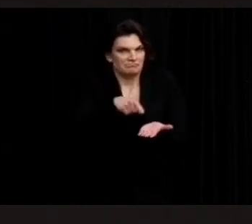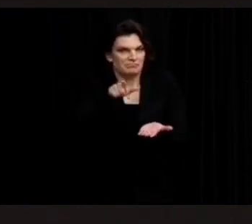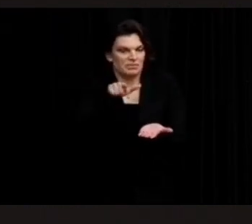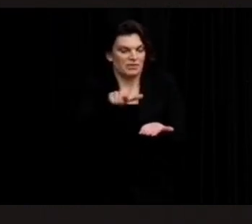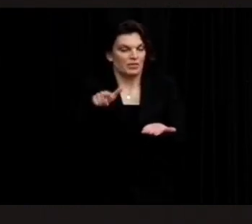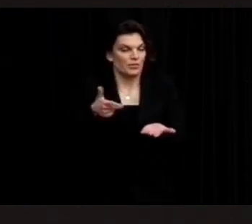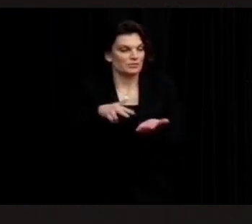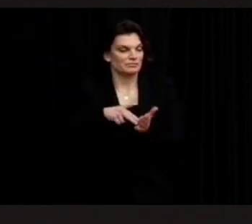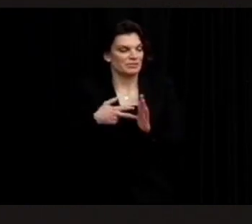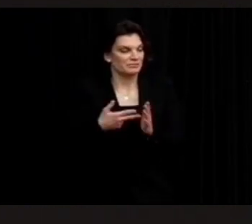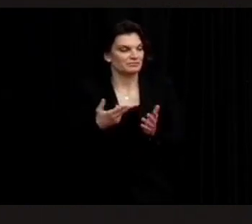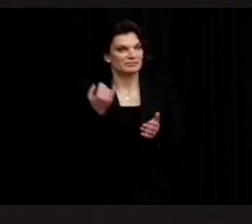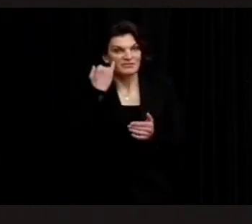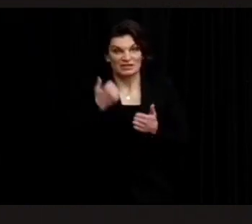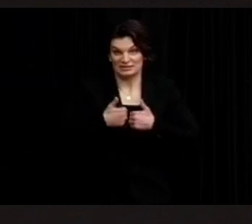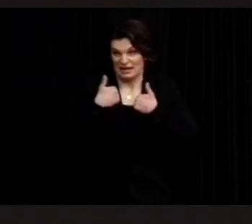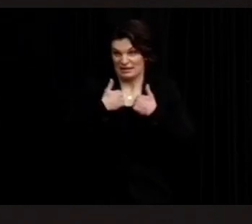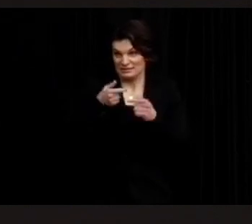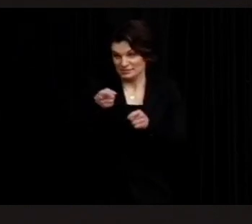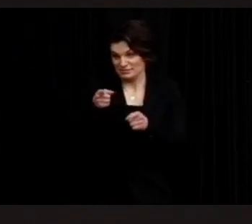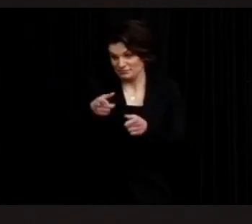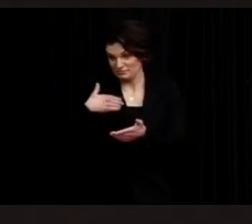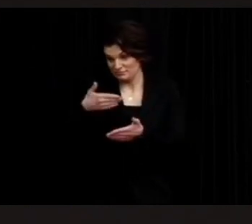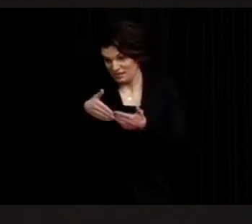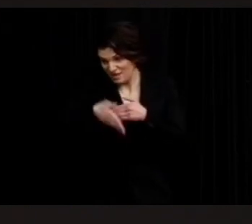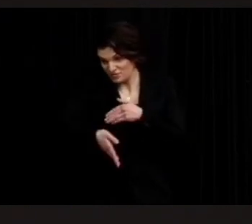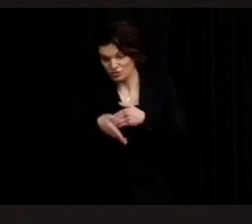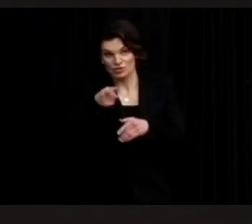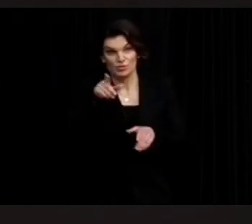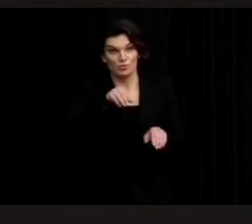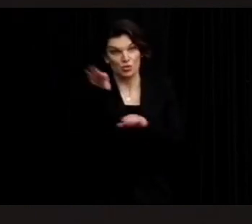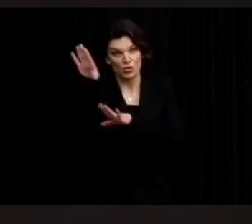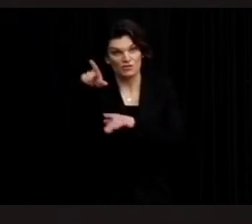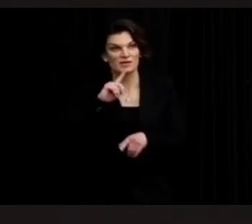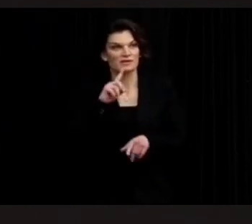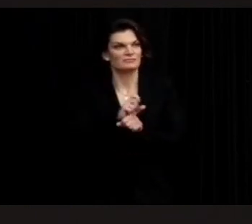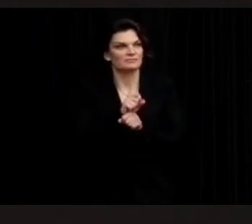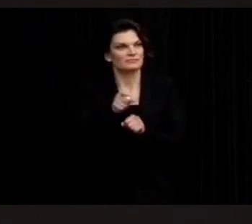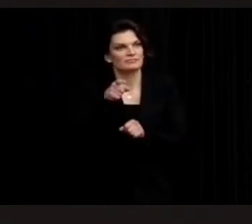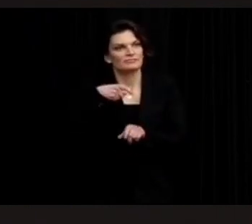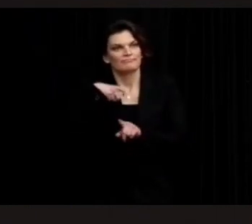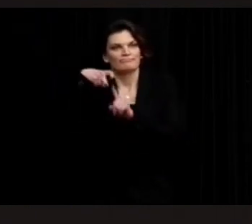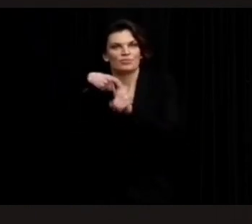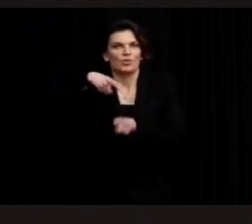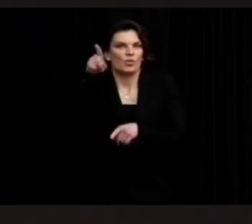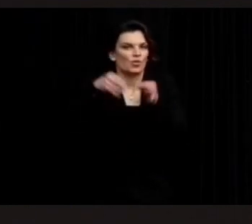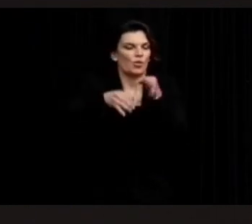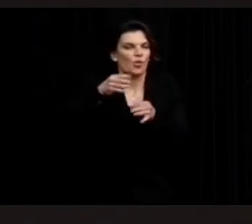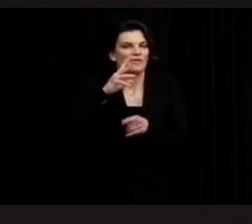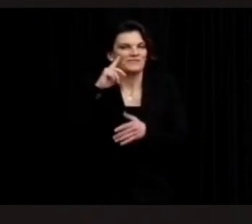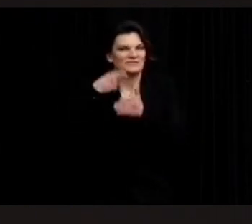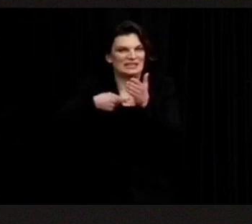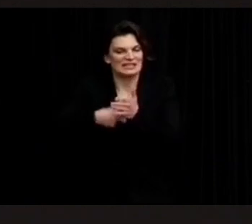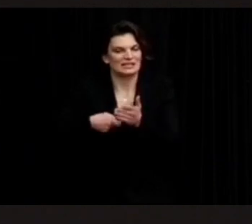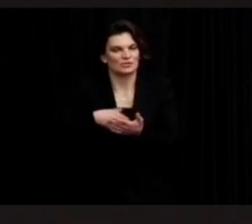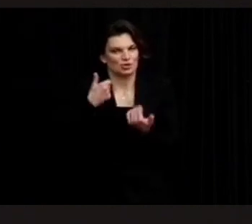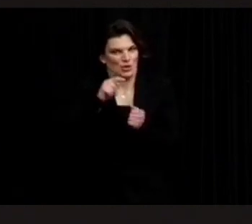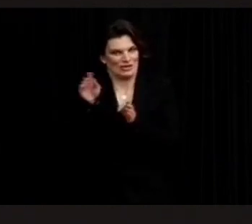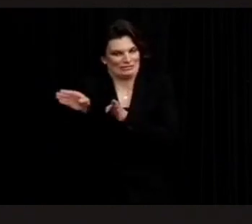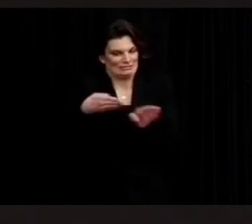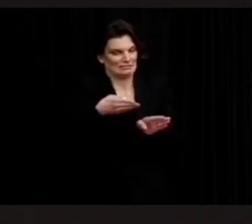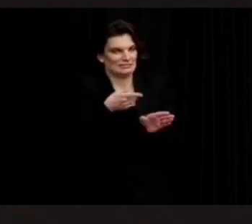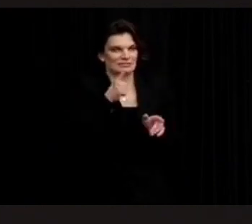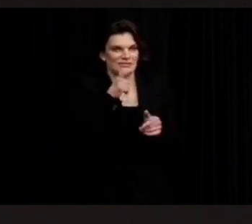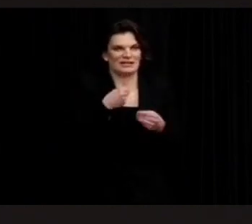coming after the tenants, trying to take them to court to obtain some of those fees, and also encourage landlords to know that they had